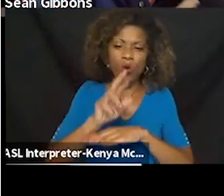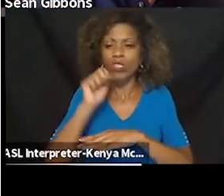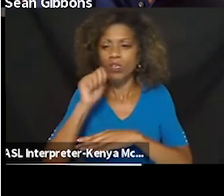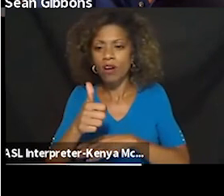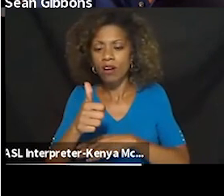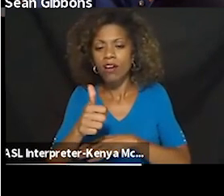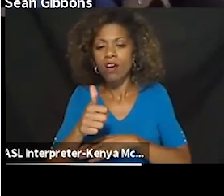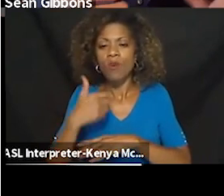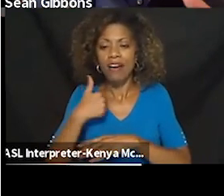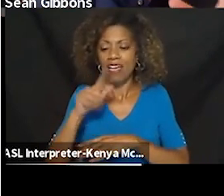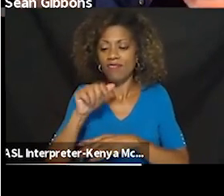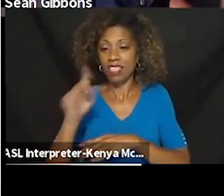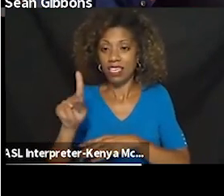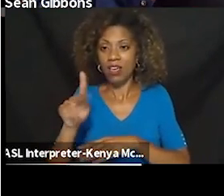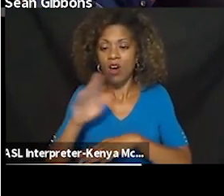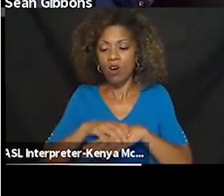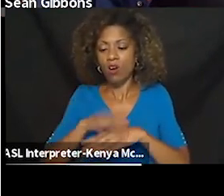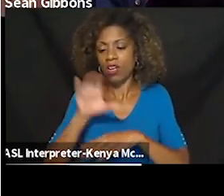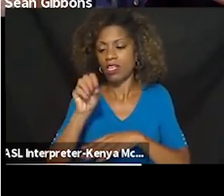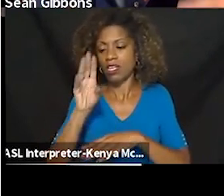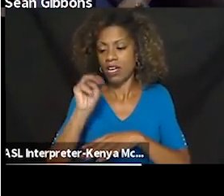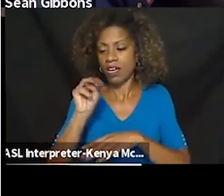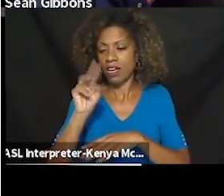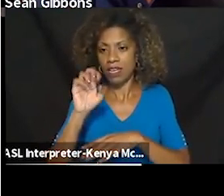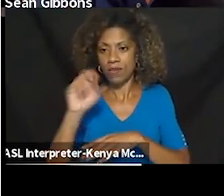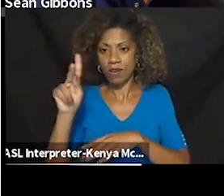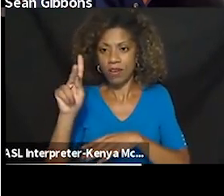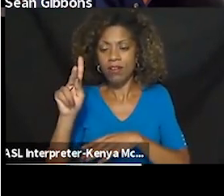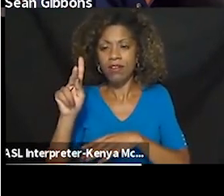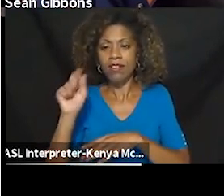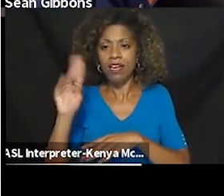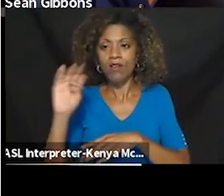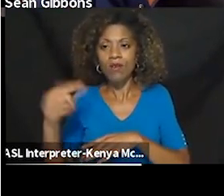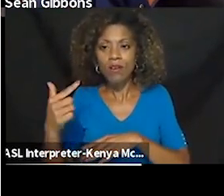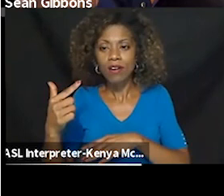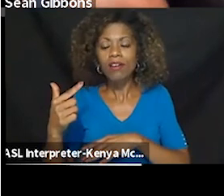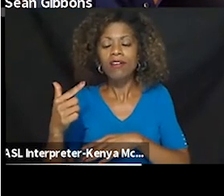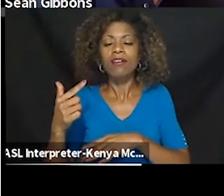We'll have a link for it there. In the meantime, please be safe and well, and we'll be back in touch with something else coming up before